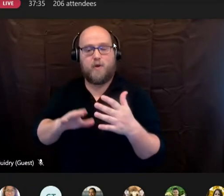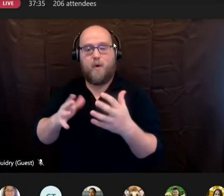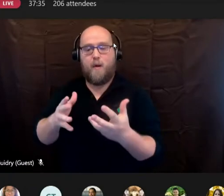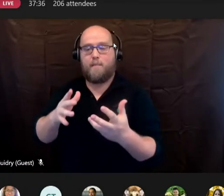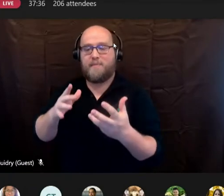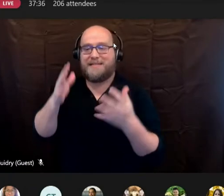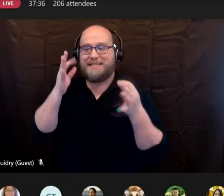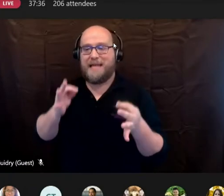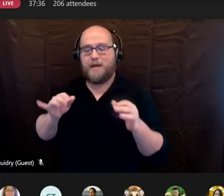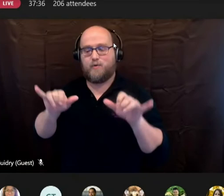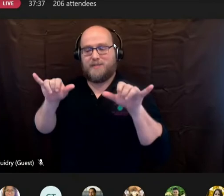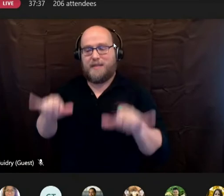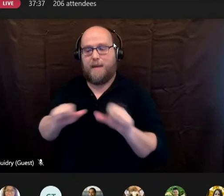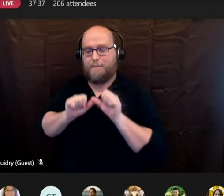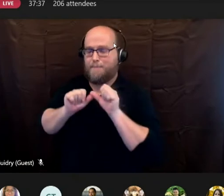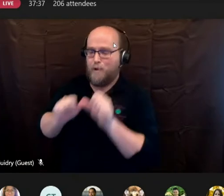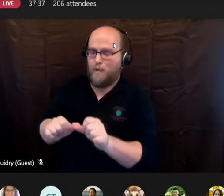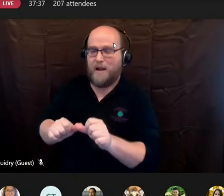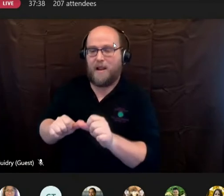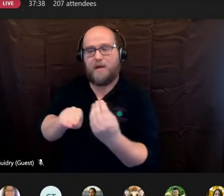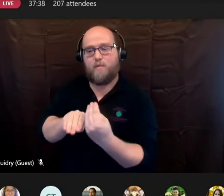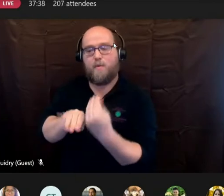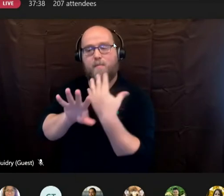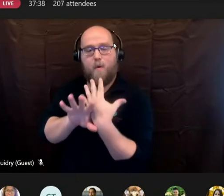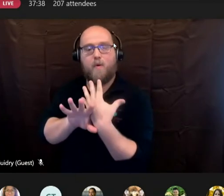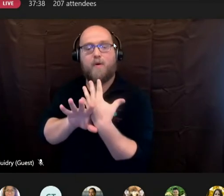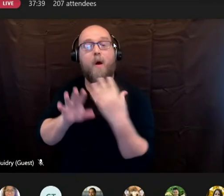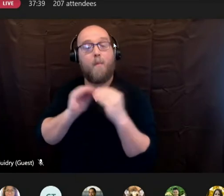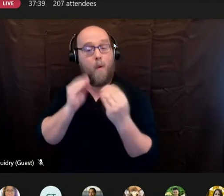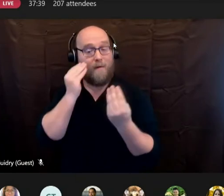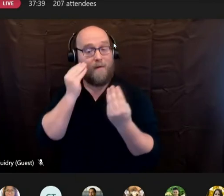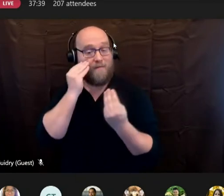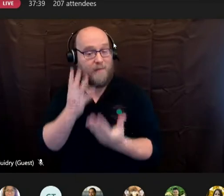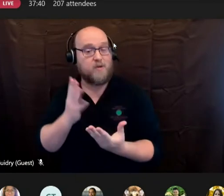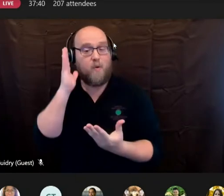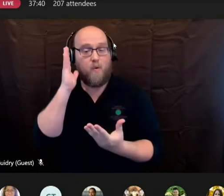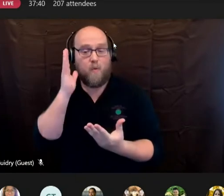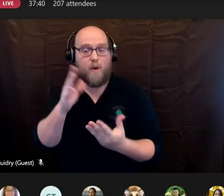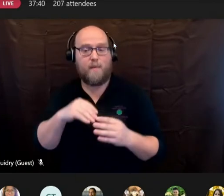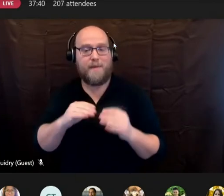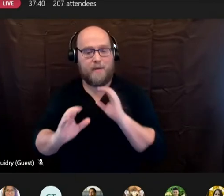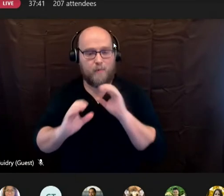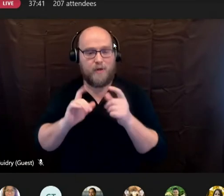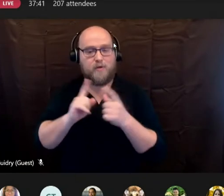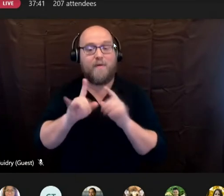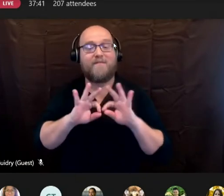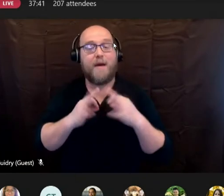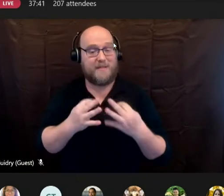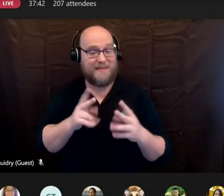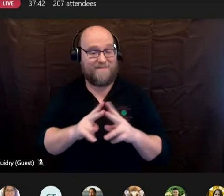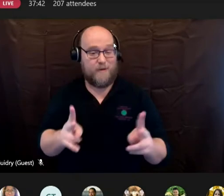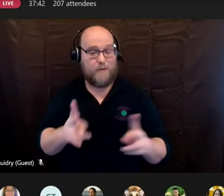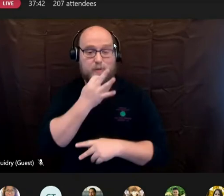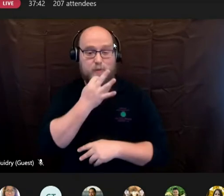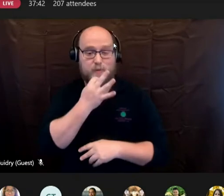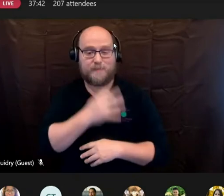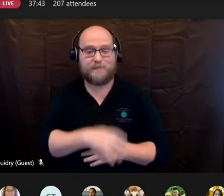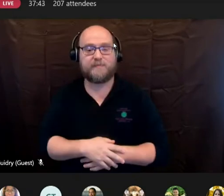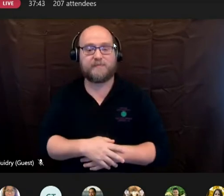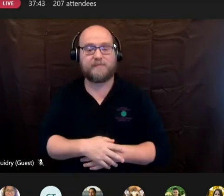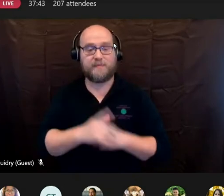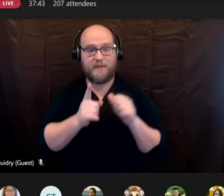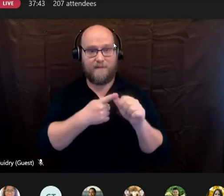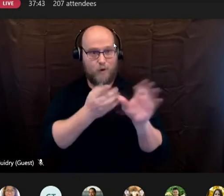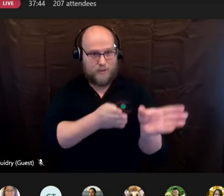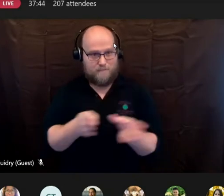soon. Now, the first theme from the plan that I'll be going over is called recovery and acceleration.